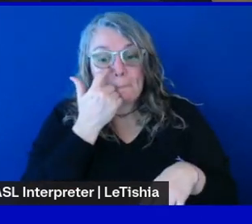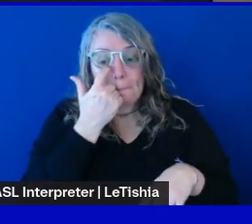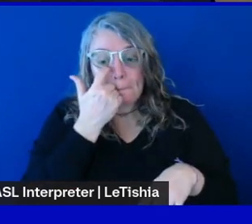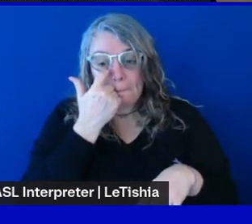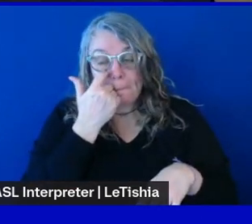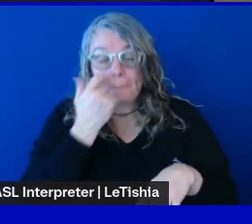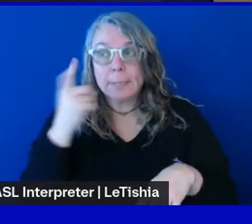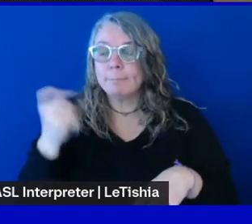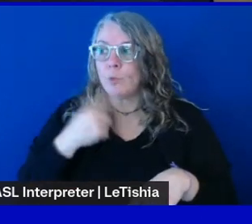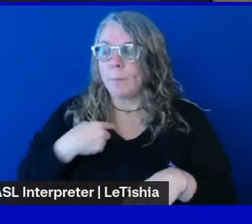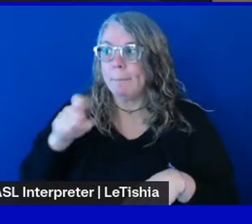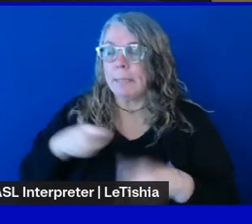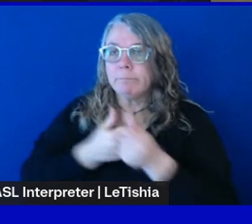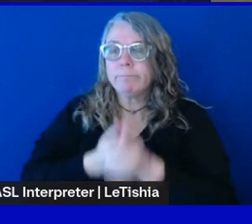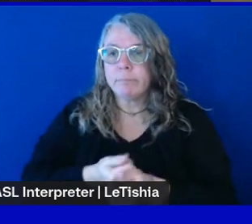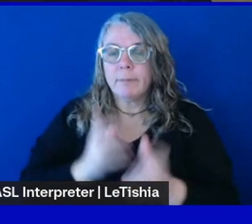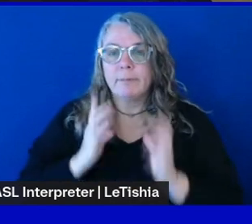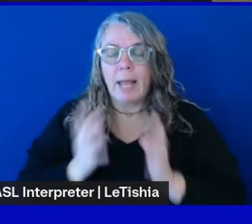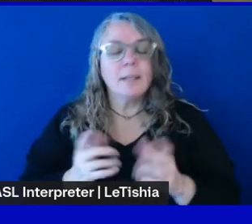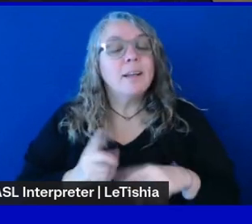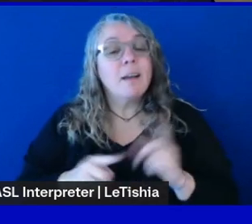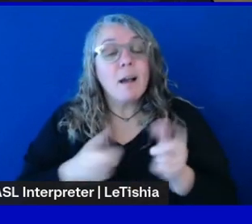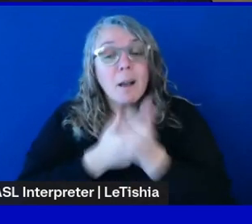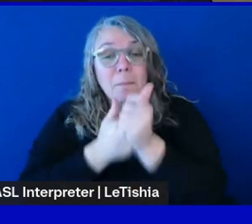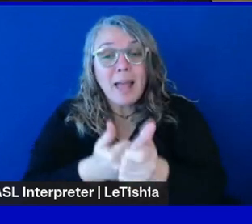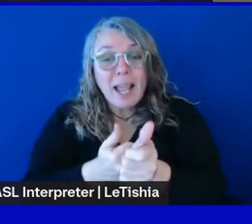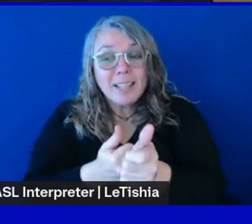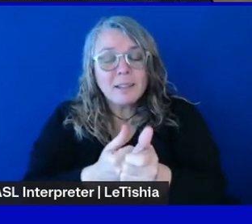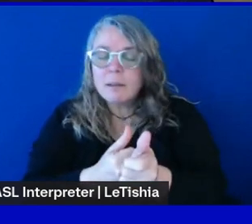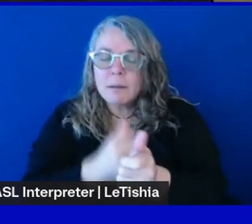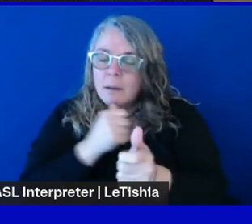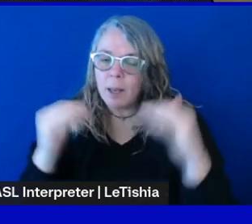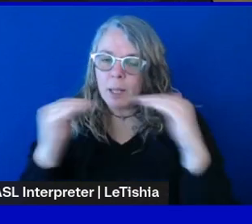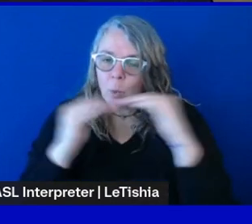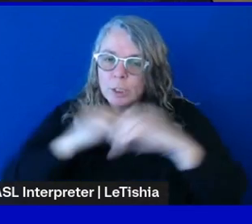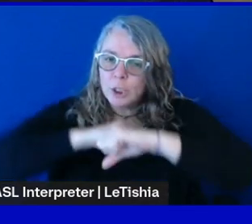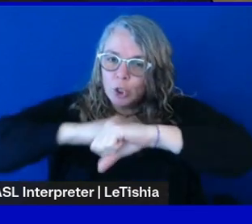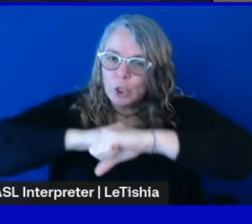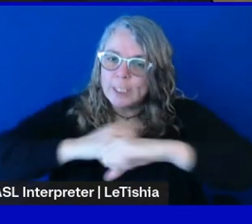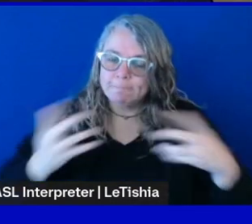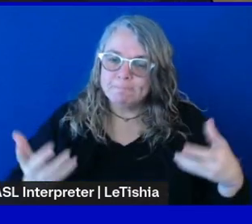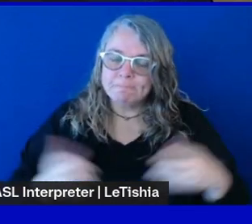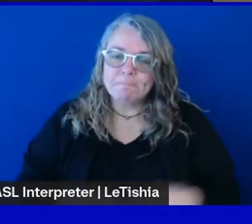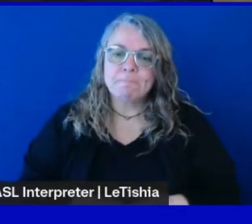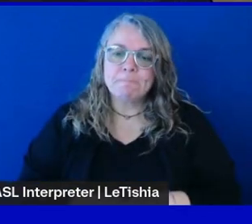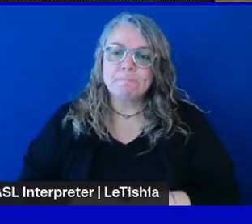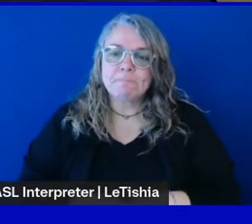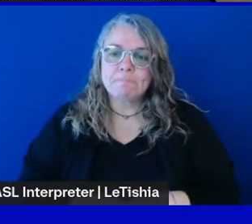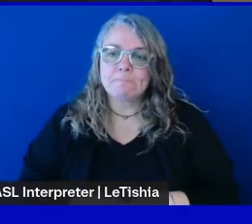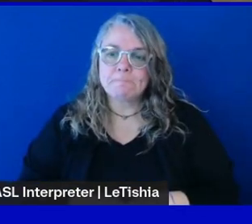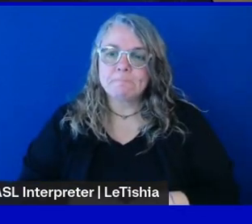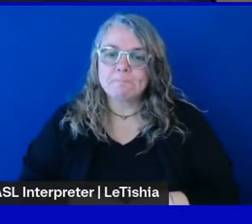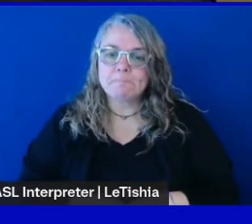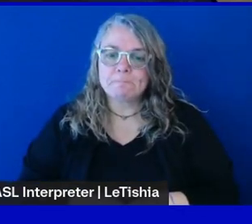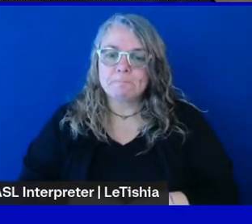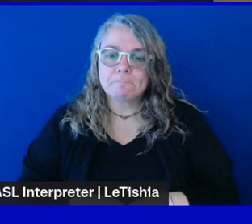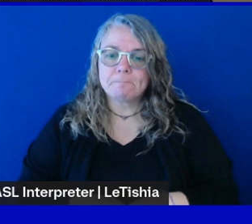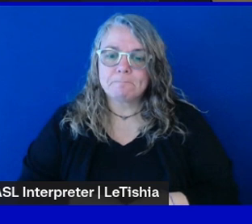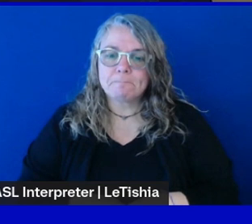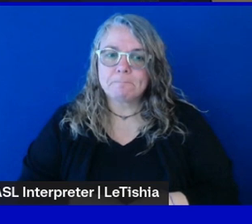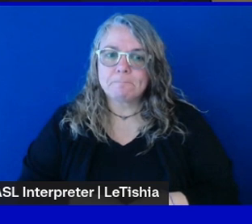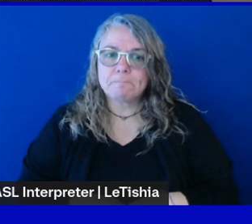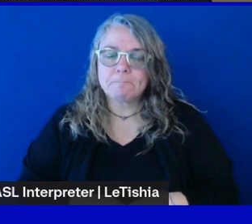compliance. So keep in mind that compliance is not necessarily equals security. And at this point, just to kind